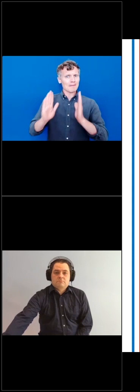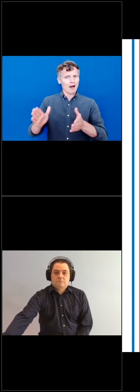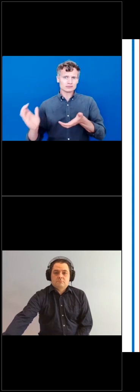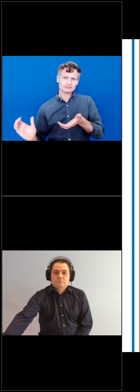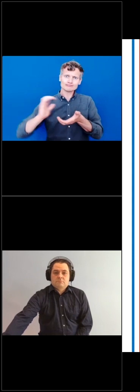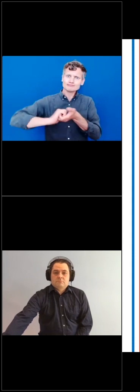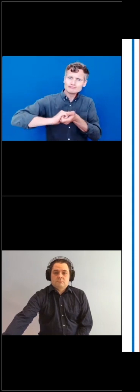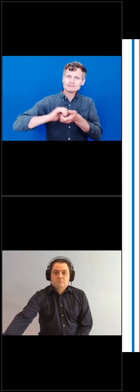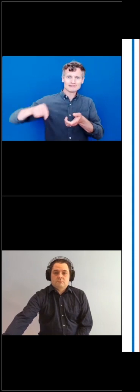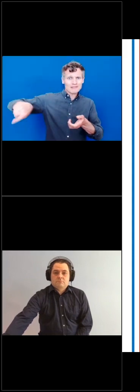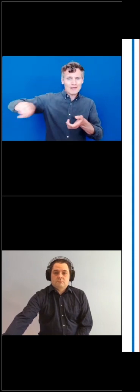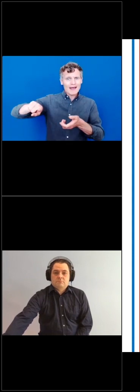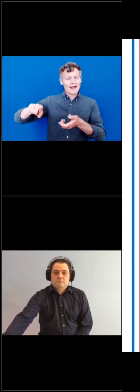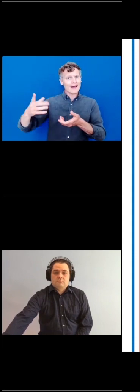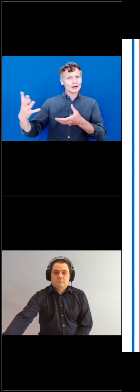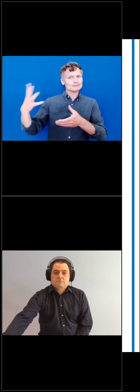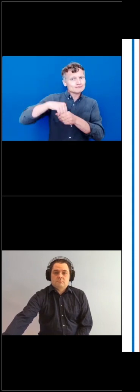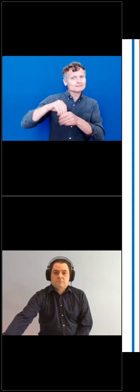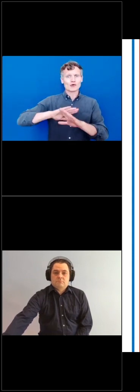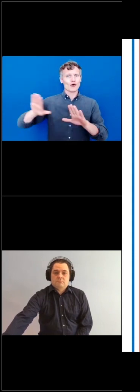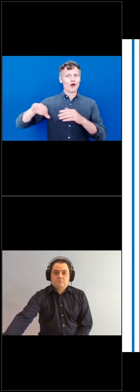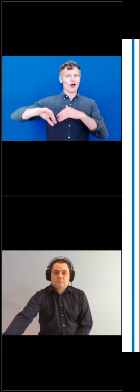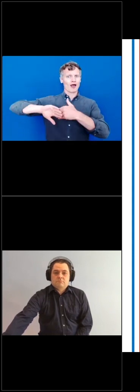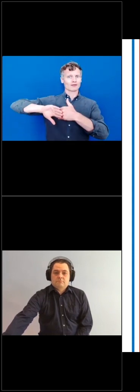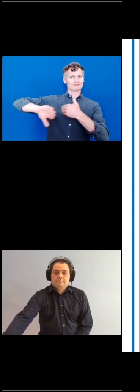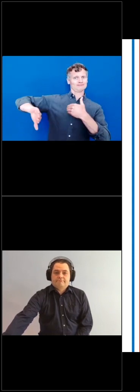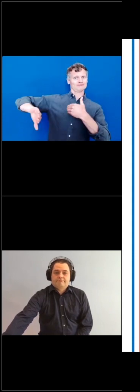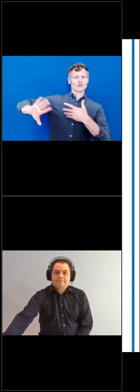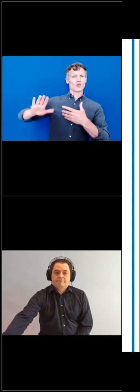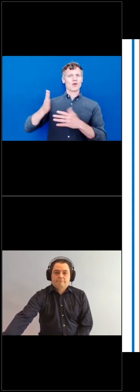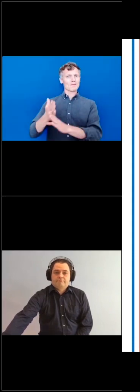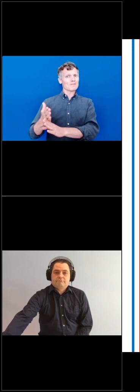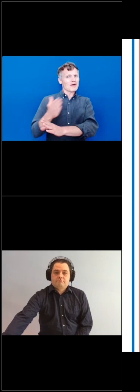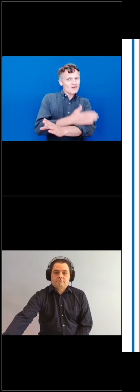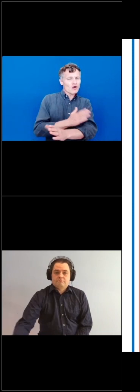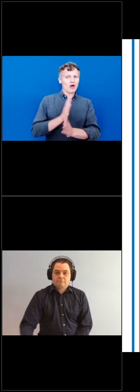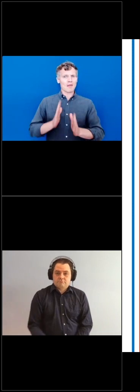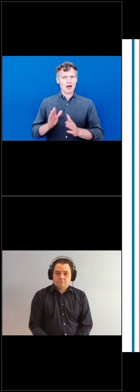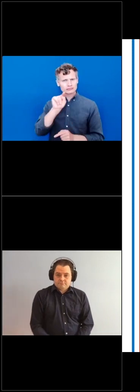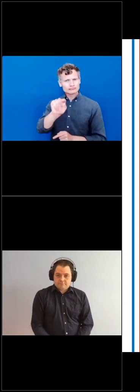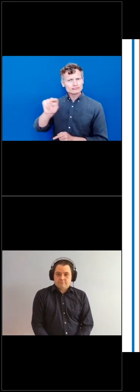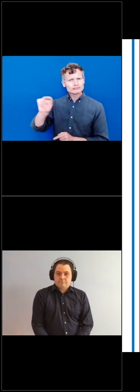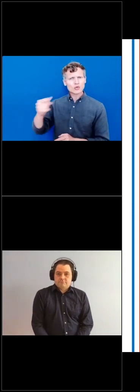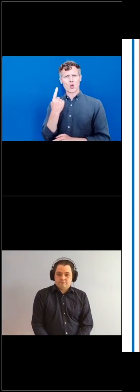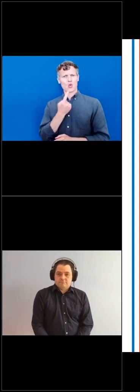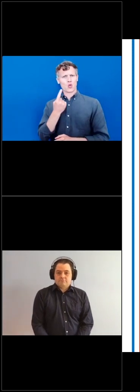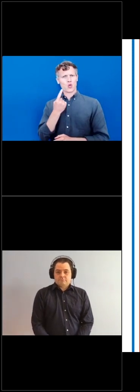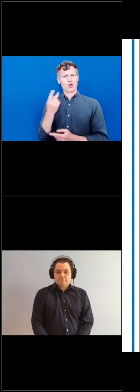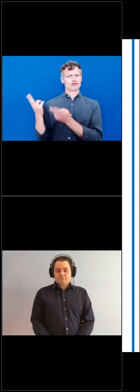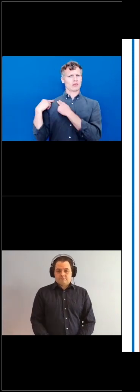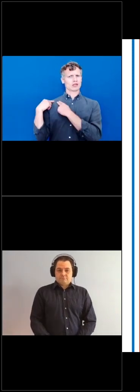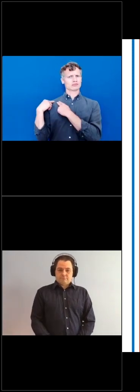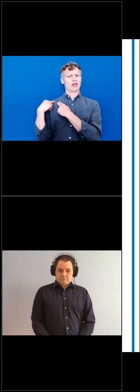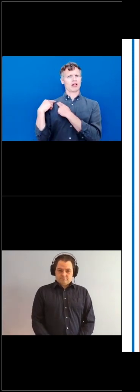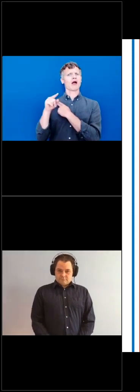briefly introduced before. So it's really the responsibility of different actors, which involve health actors, but as well